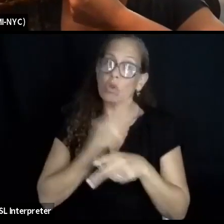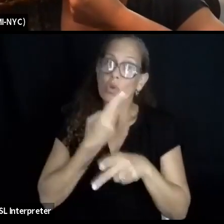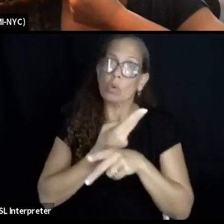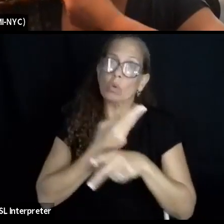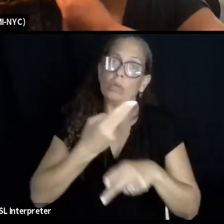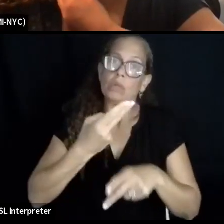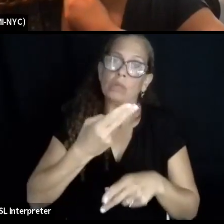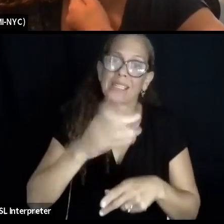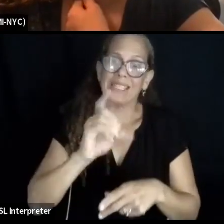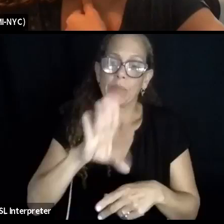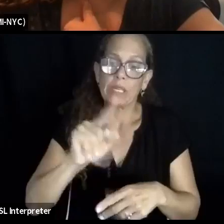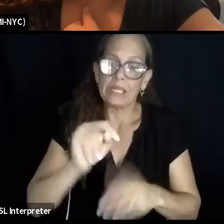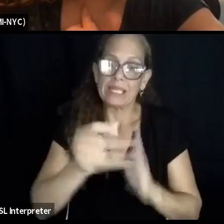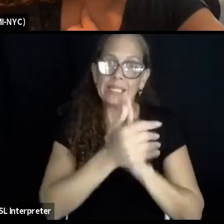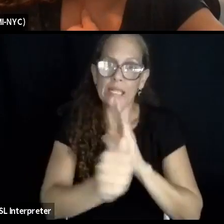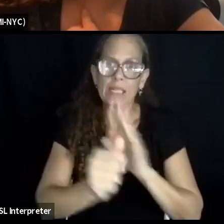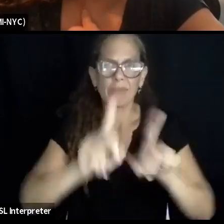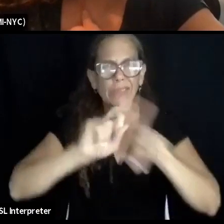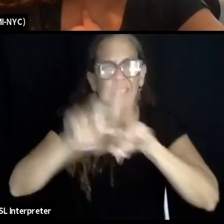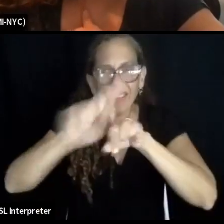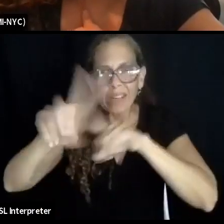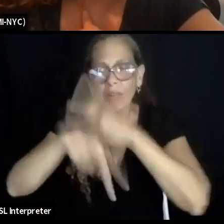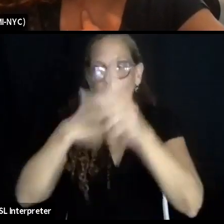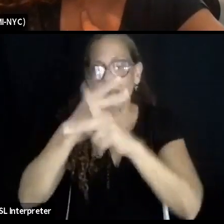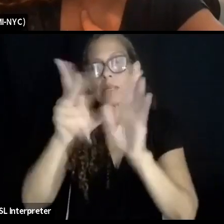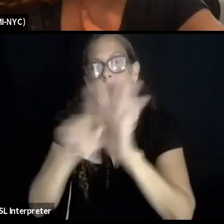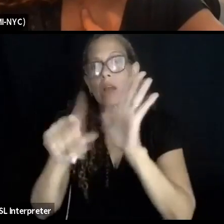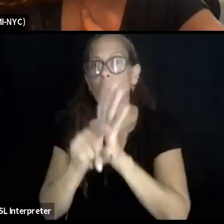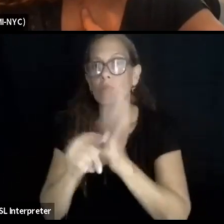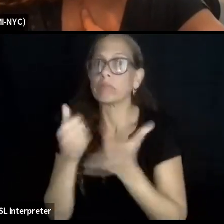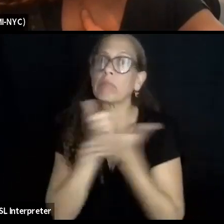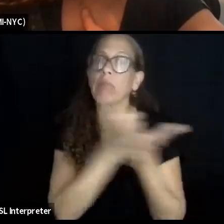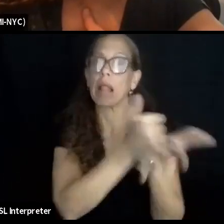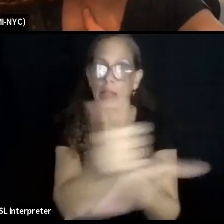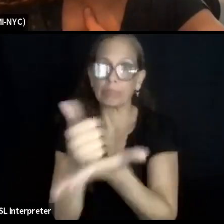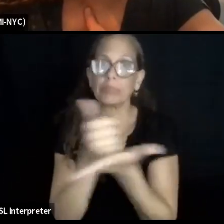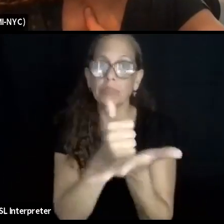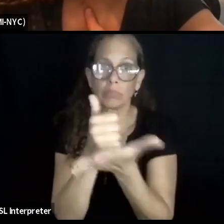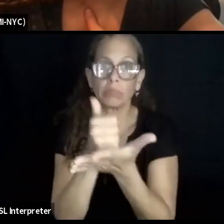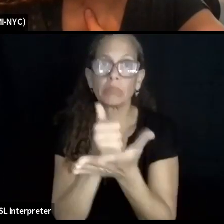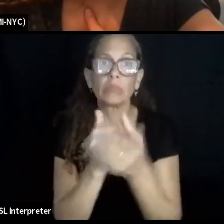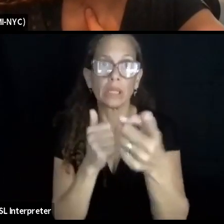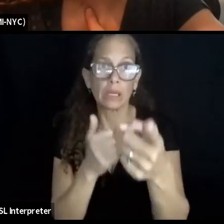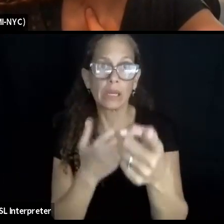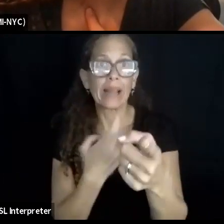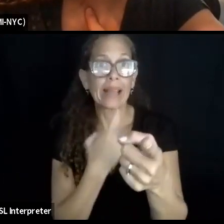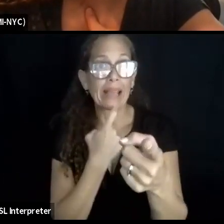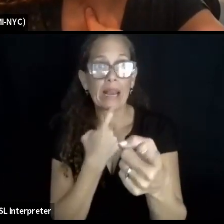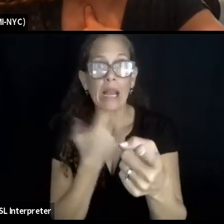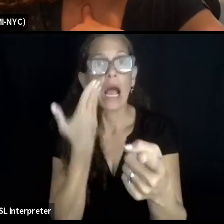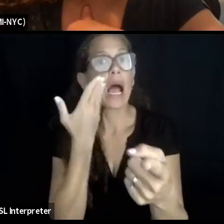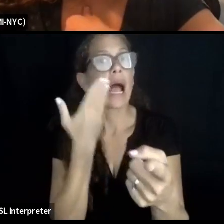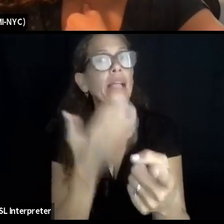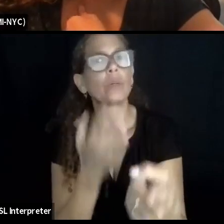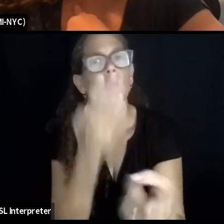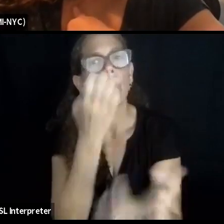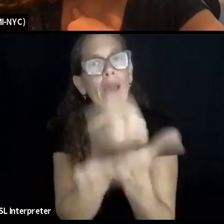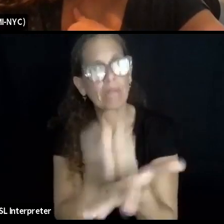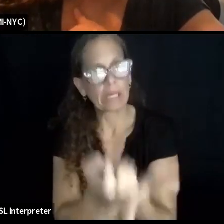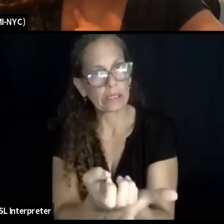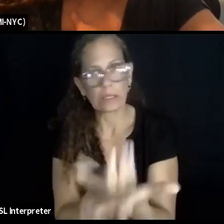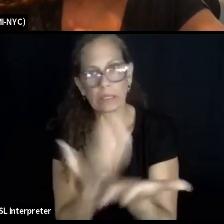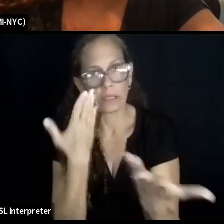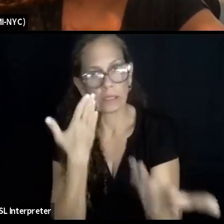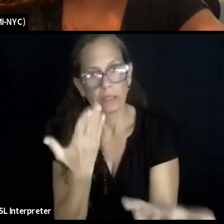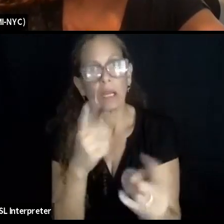different backgrounds, and they have found it helpful. And I can say anecdotally again, I don't know the evidence base, but I